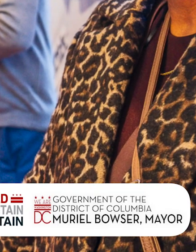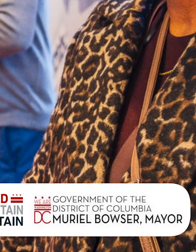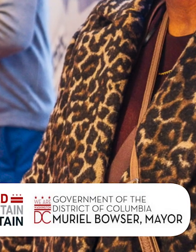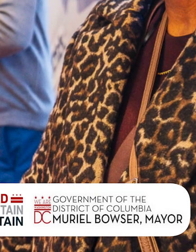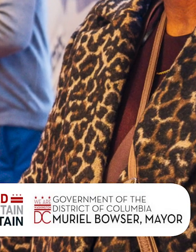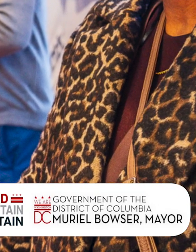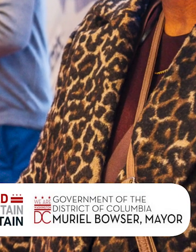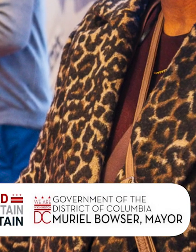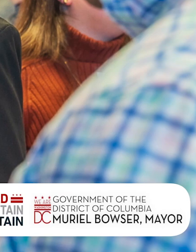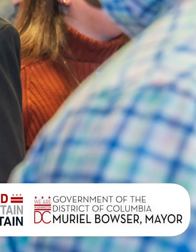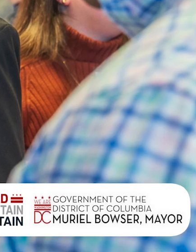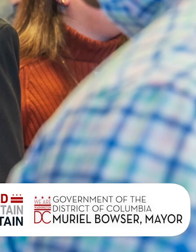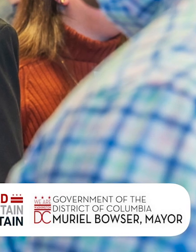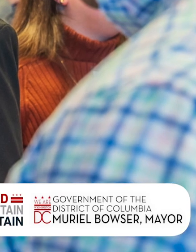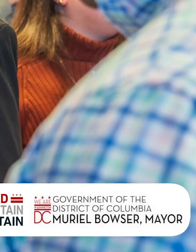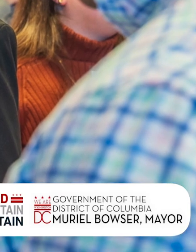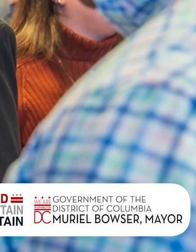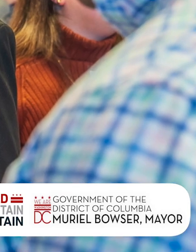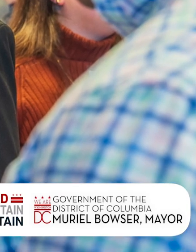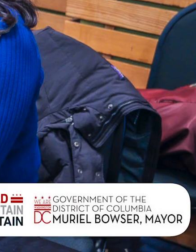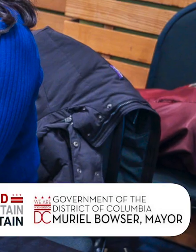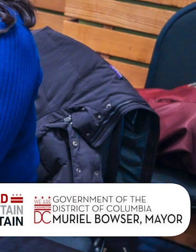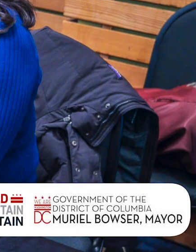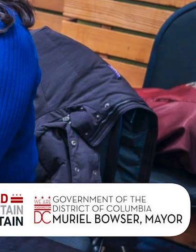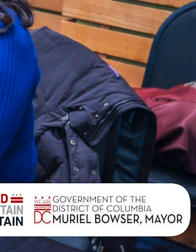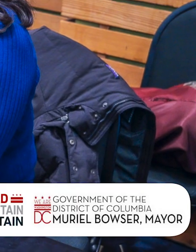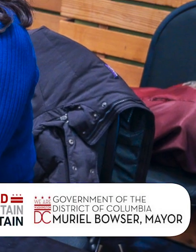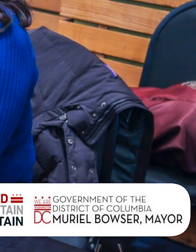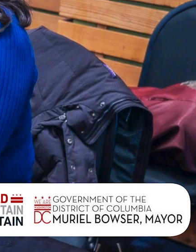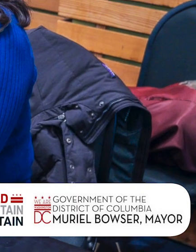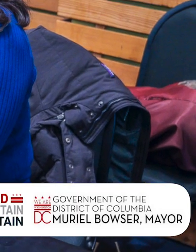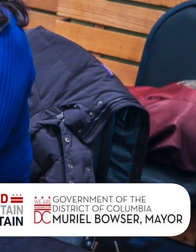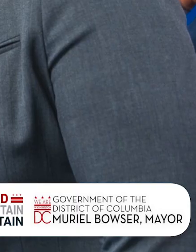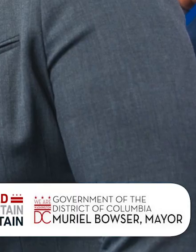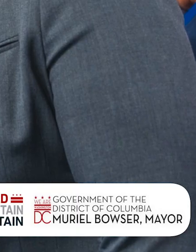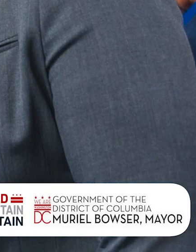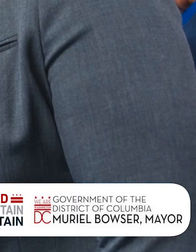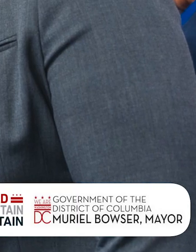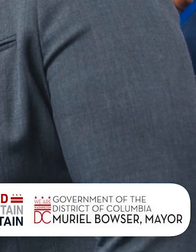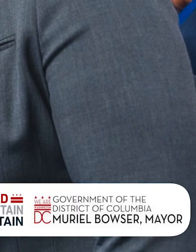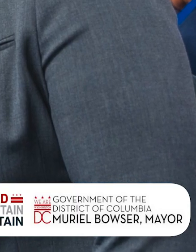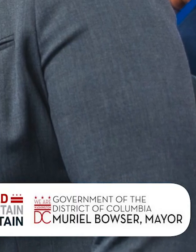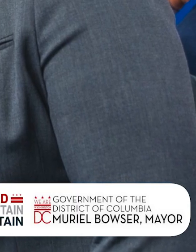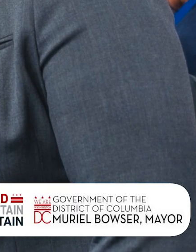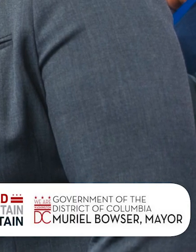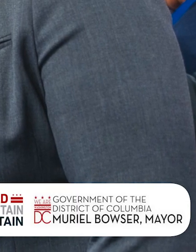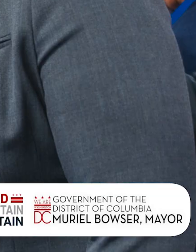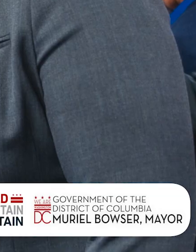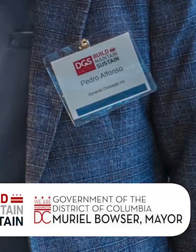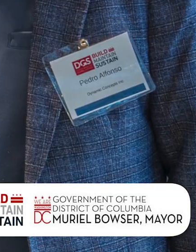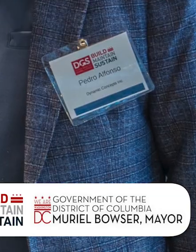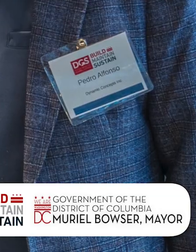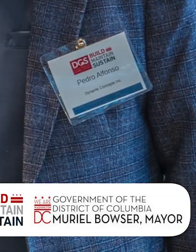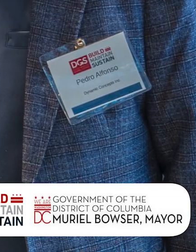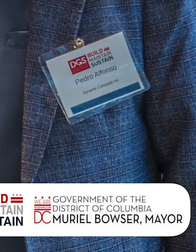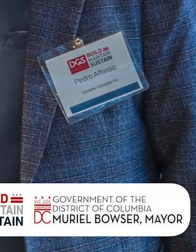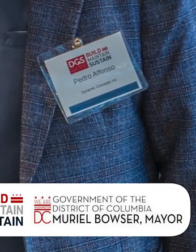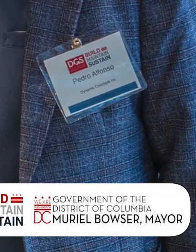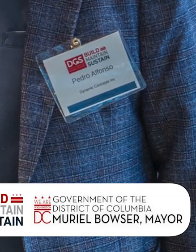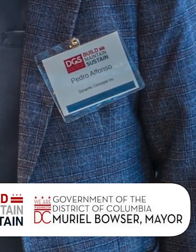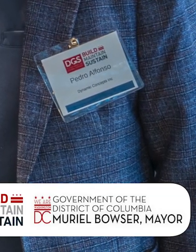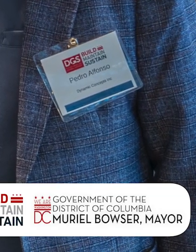Through this work, DGS has expanded economic opportunity, awarding millions of dollars in contracts to businesses of